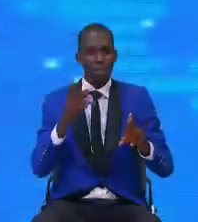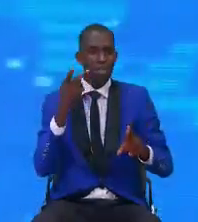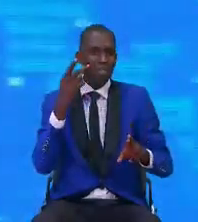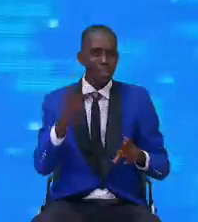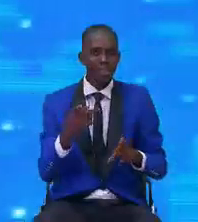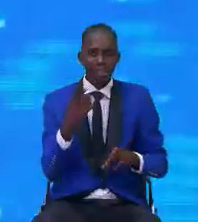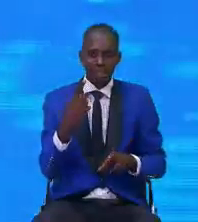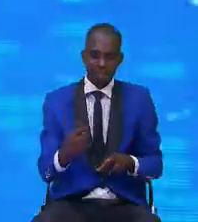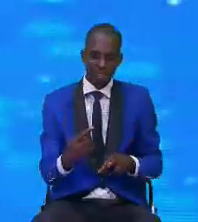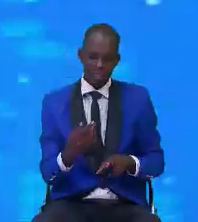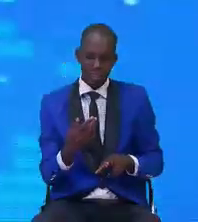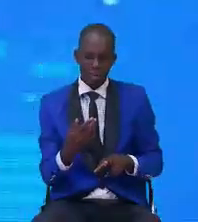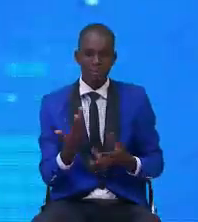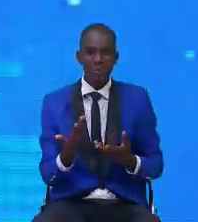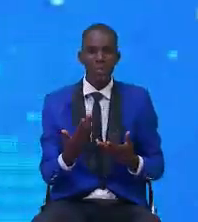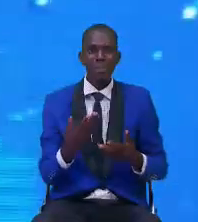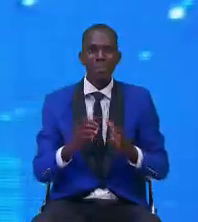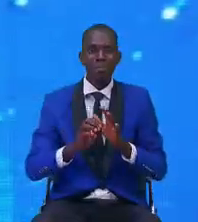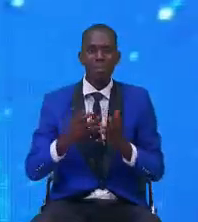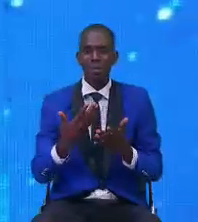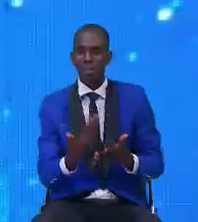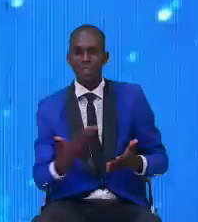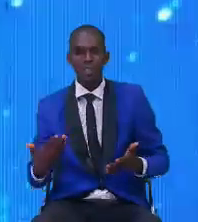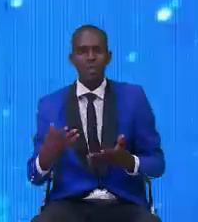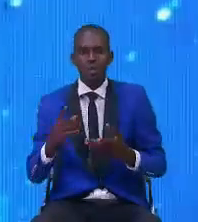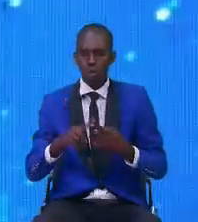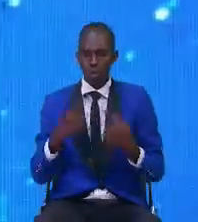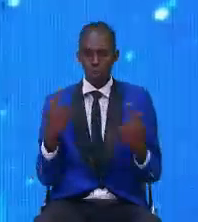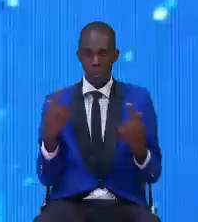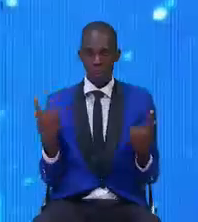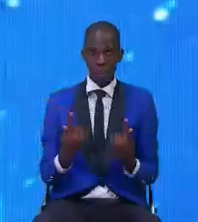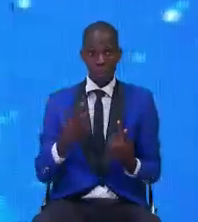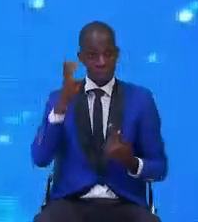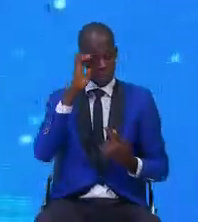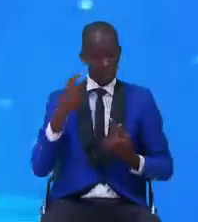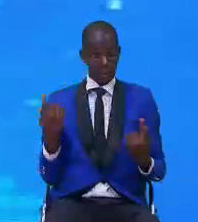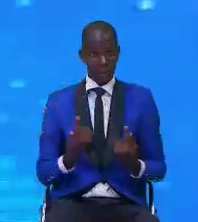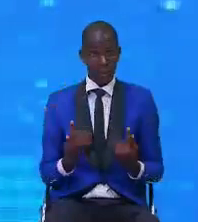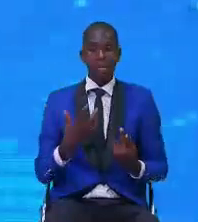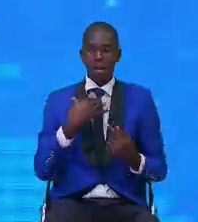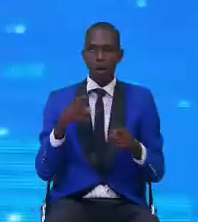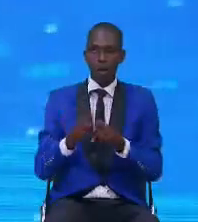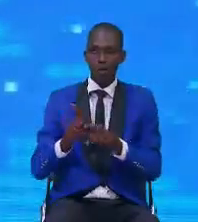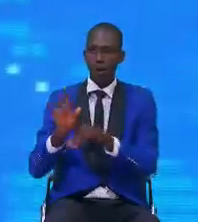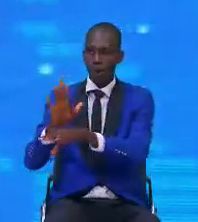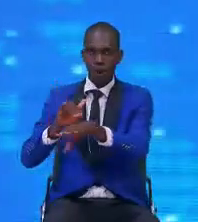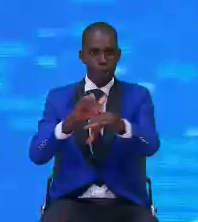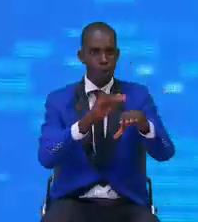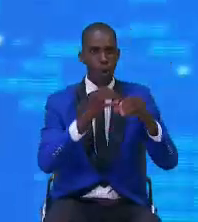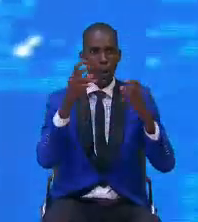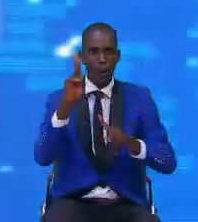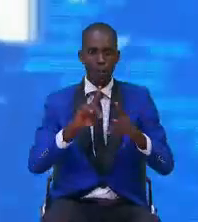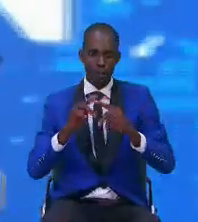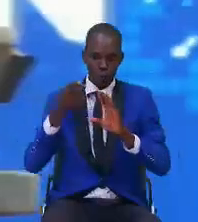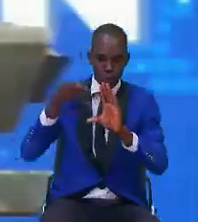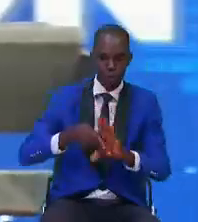of wickedness. He didn't only commit sin, he involved other people to commit sin. He wasn't only in the broad